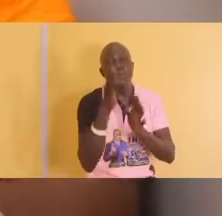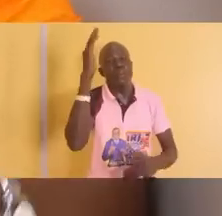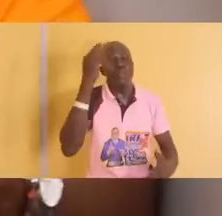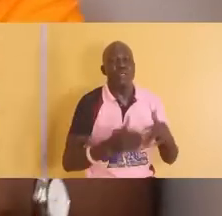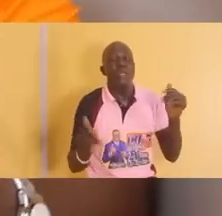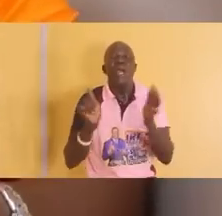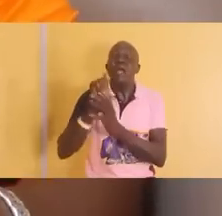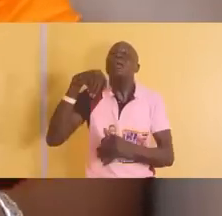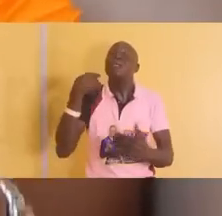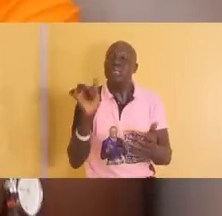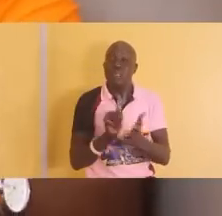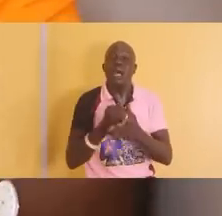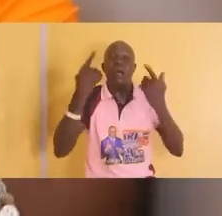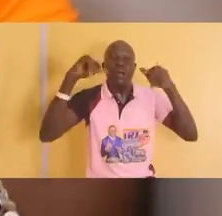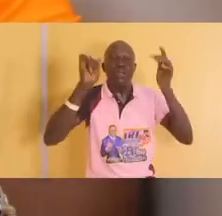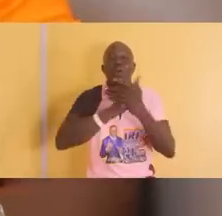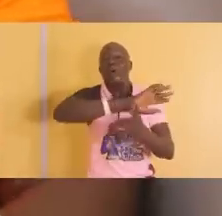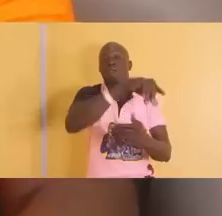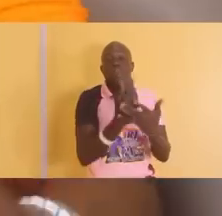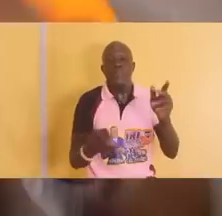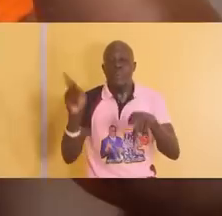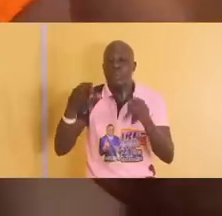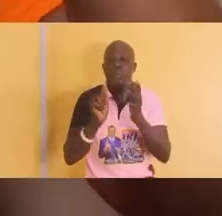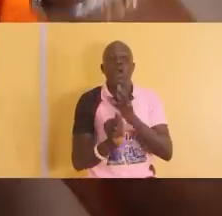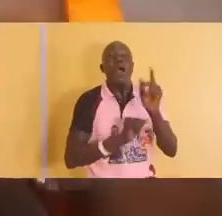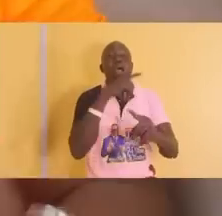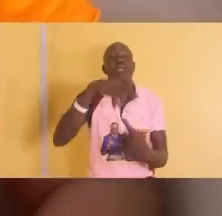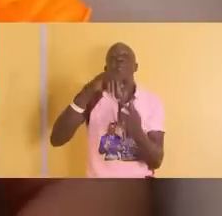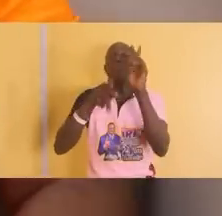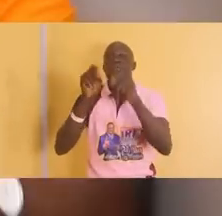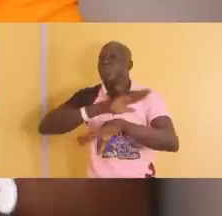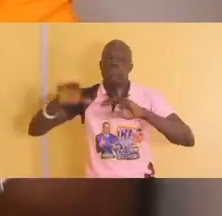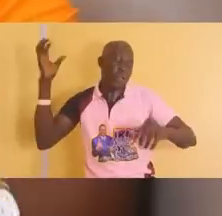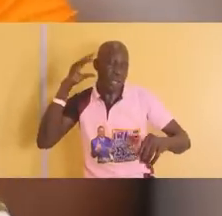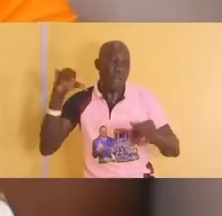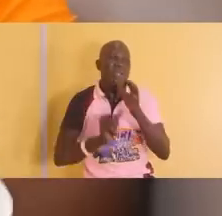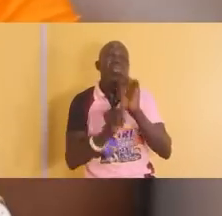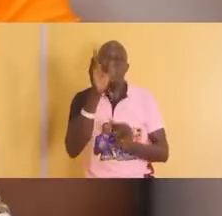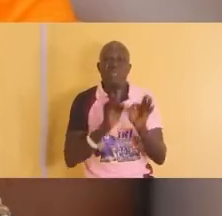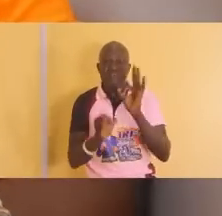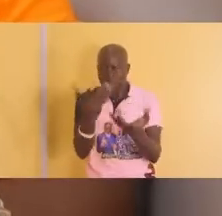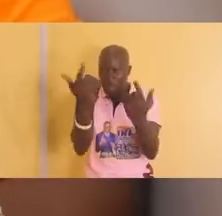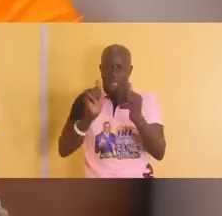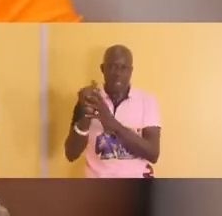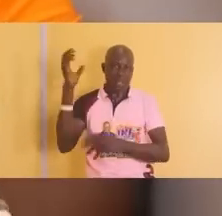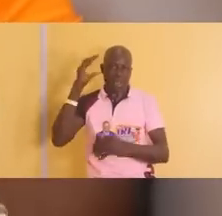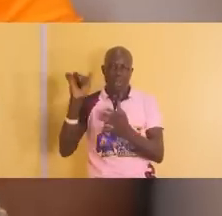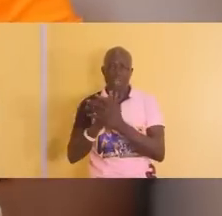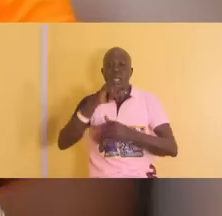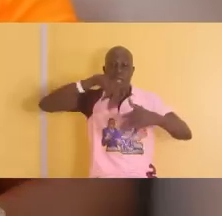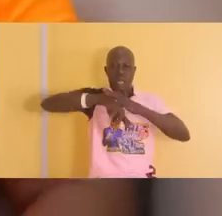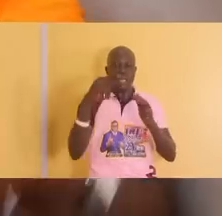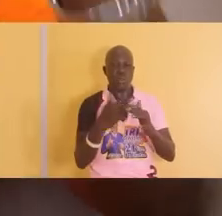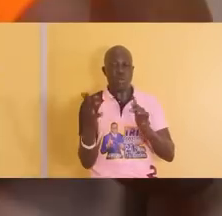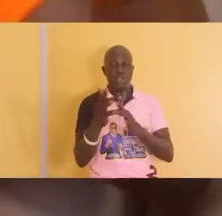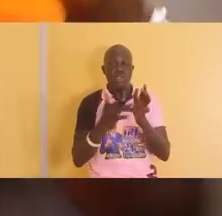to be disgraced. I announce to everyone. Our heads will not hear me. If you are part of my listeners,